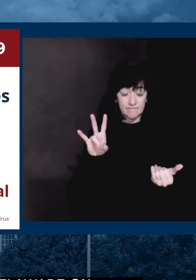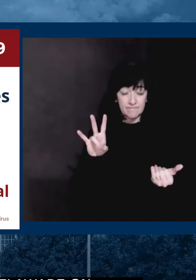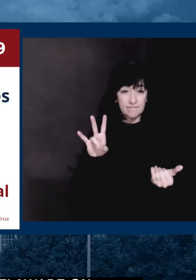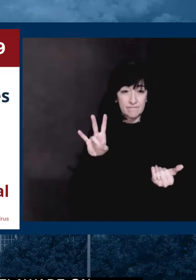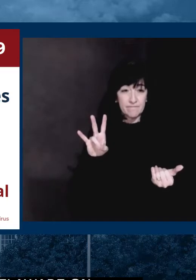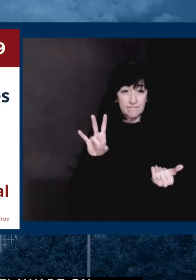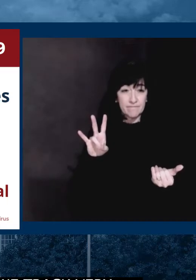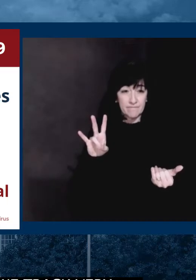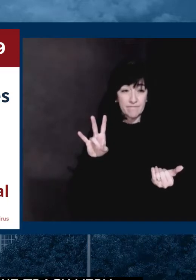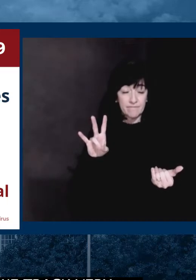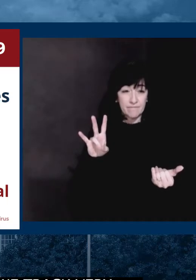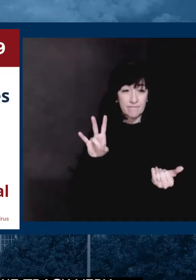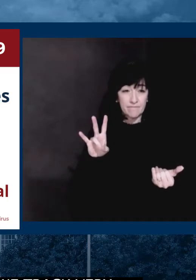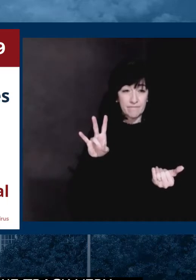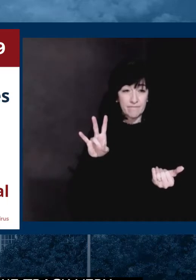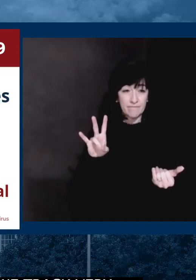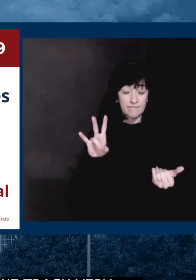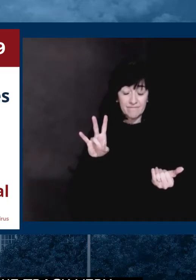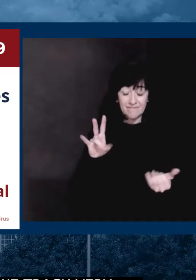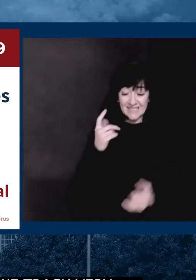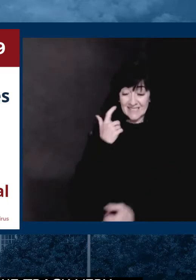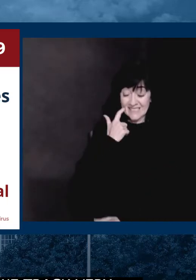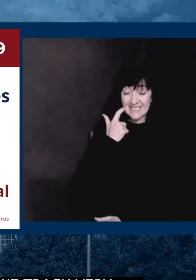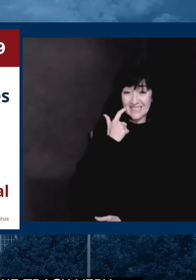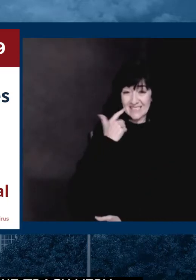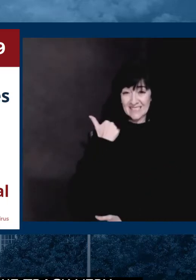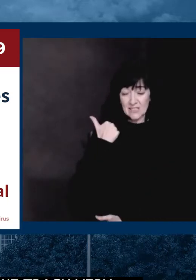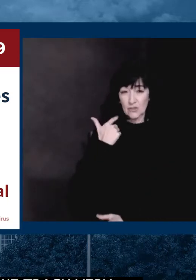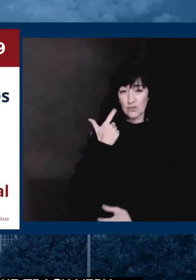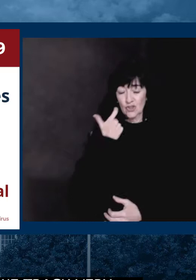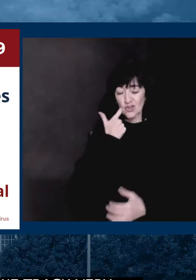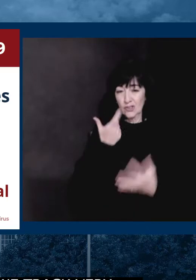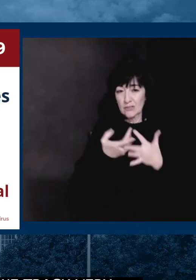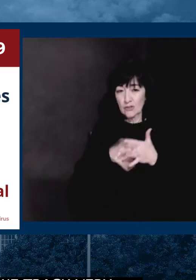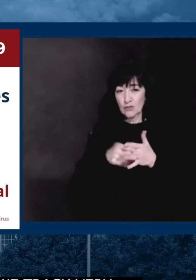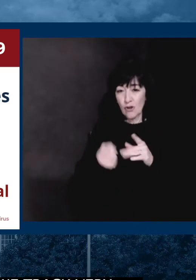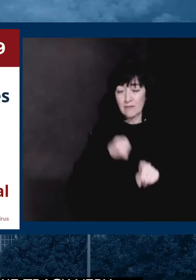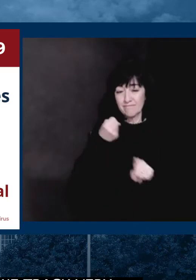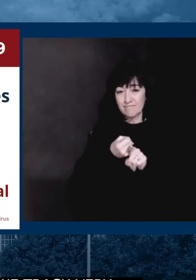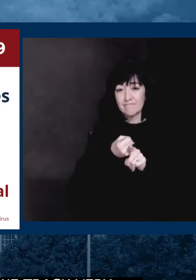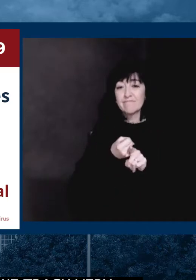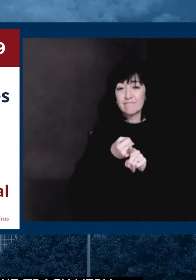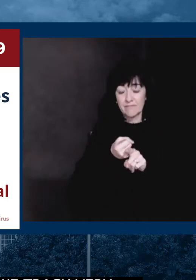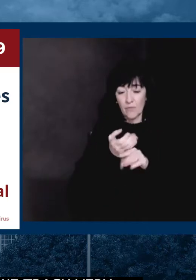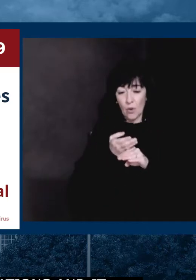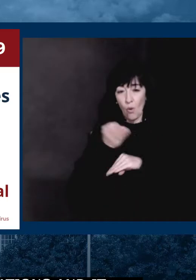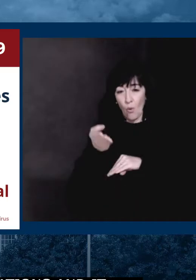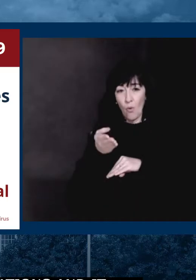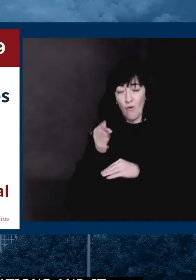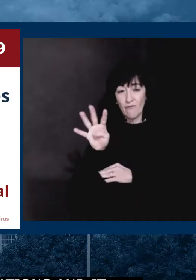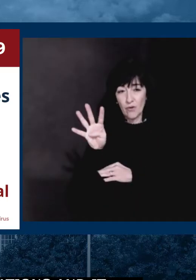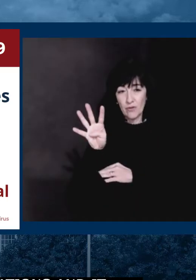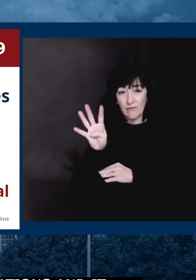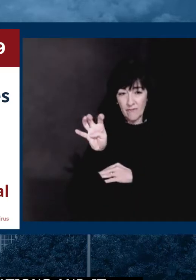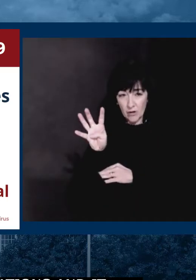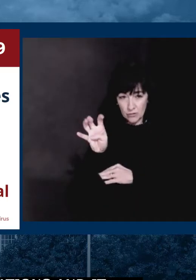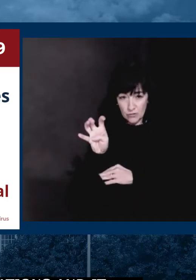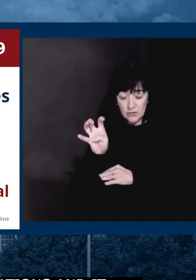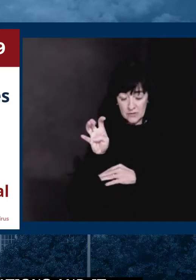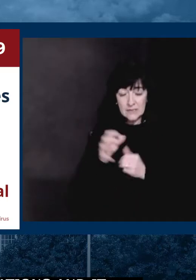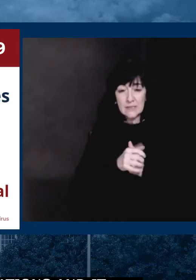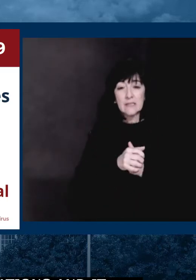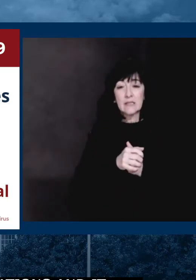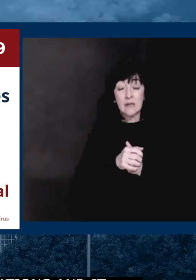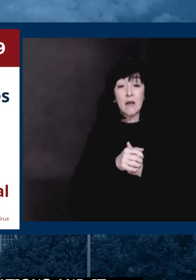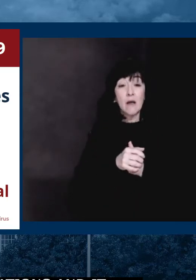over 400 just a couple days ago, probably a result of folks wanting to stay out of the hospital over the Christmas